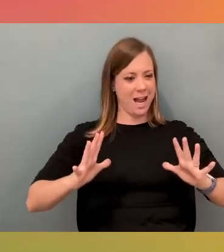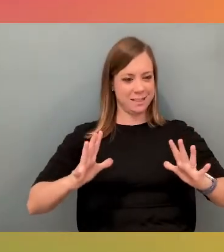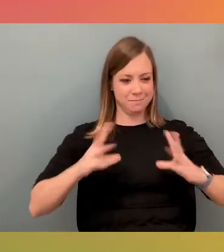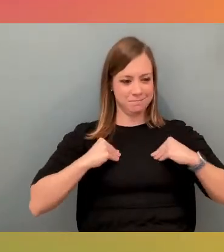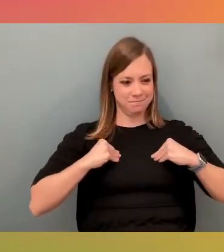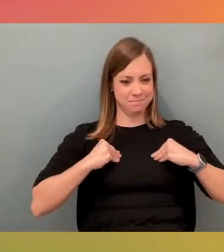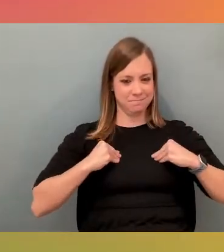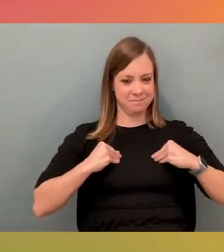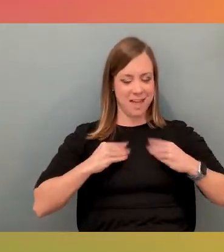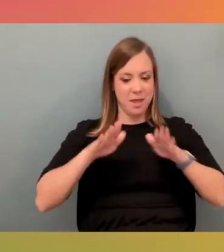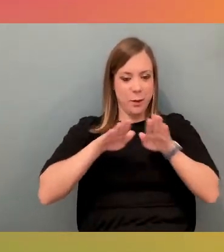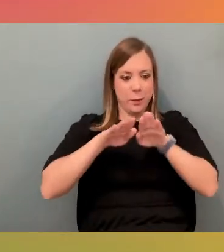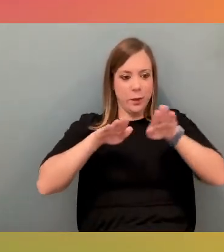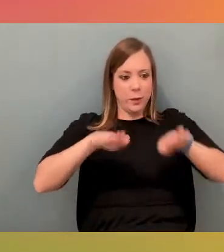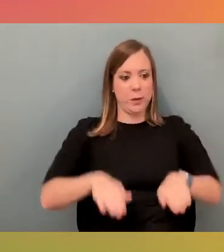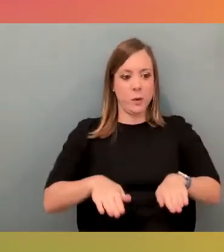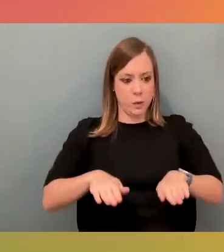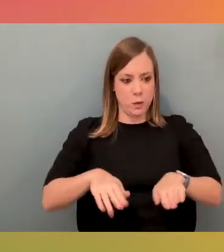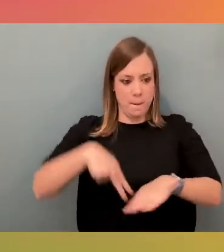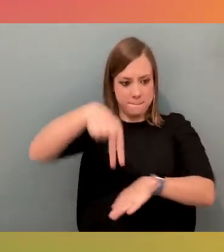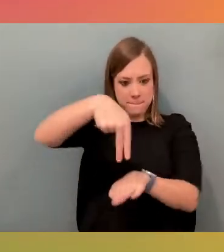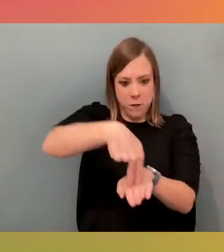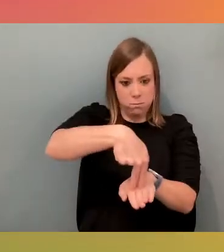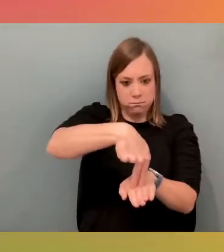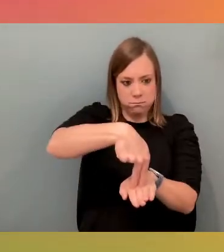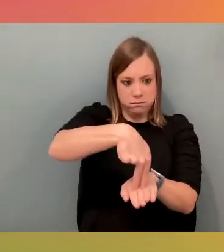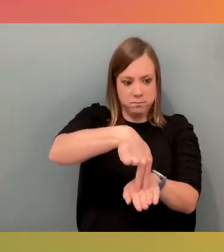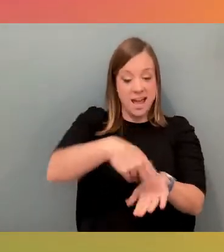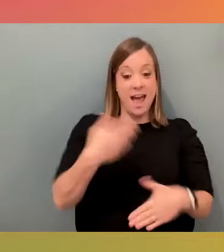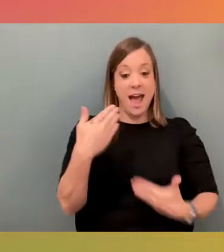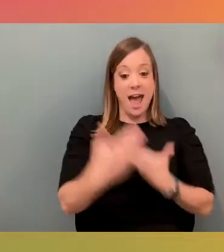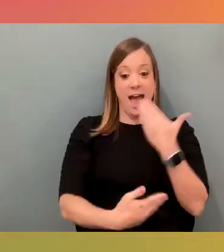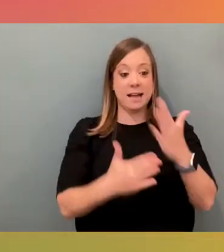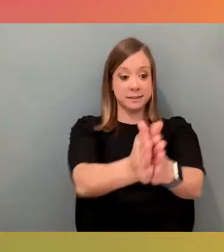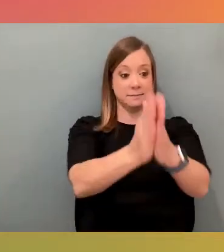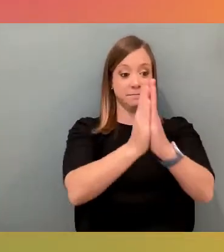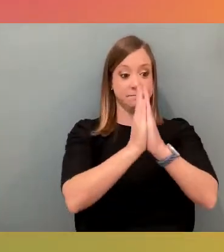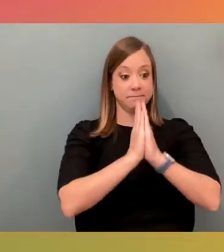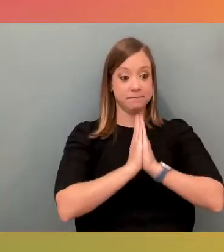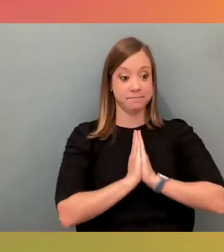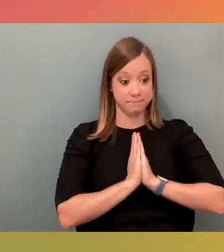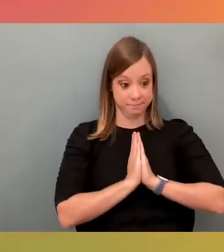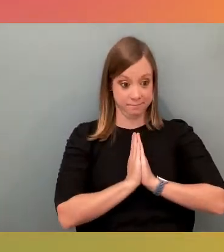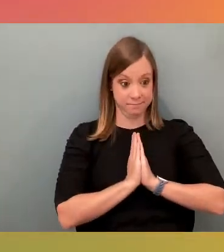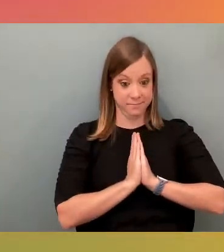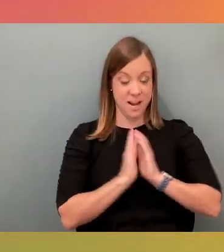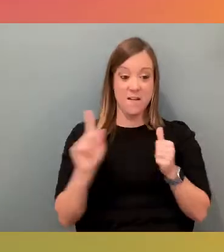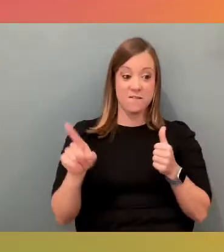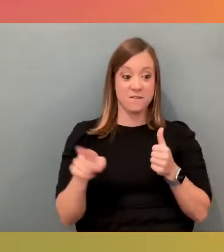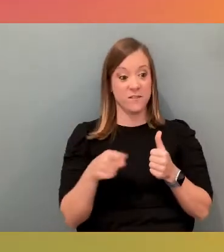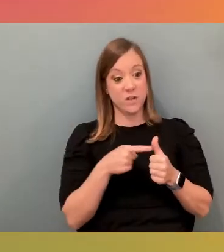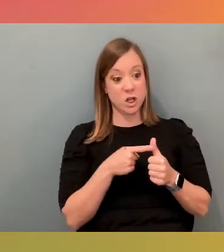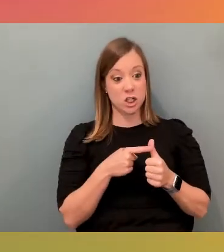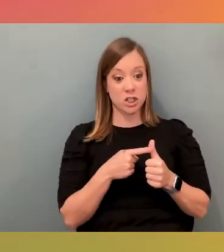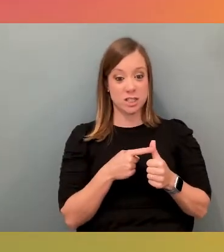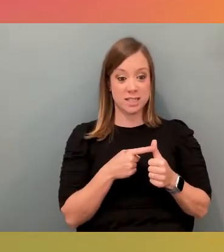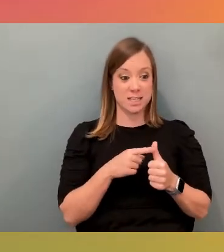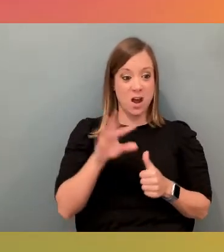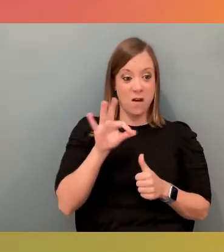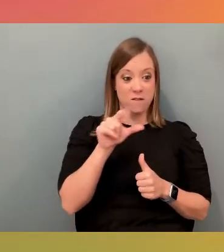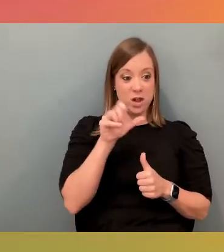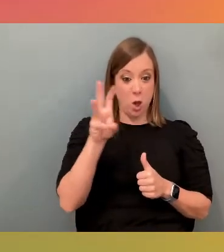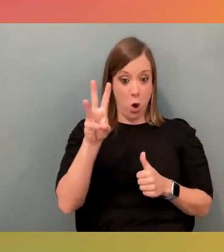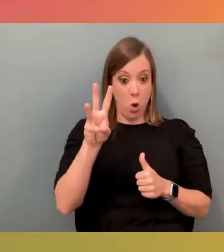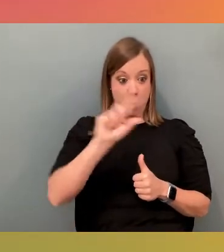And slowly lower down. Beautiful job, bringing hands to heart center, getting ready to move through our first round of our flow. Let's take a